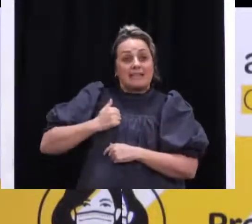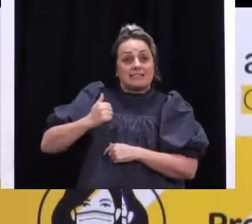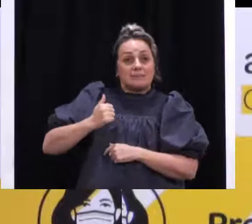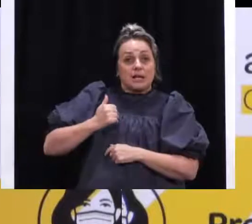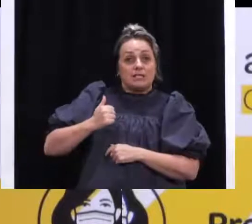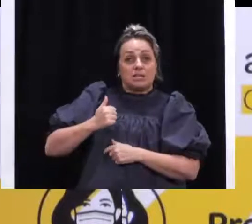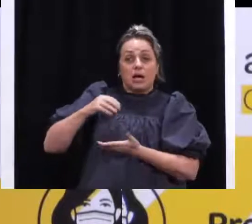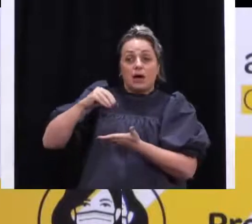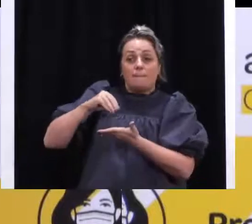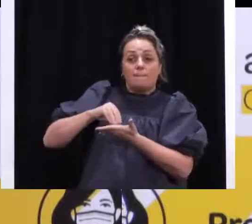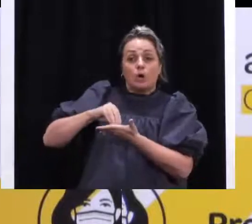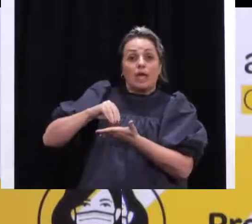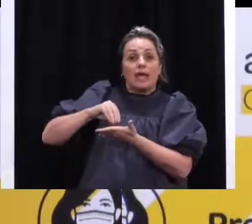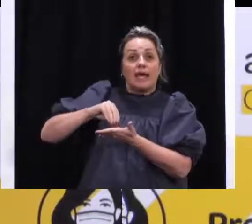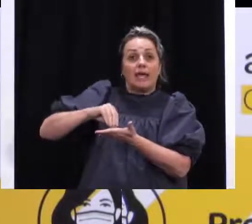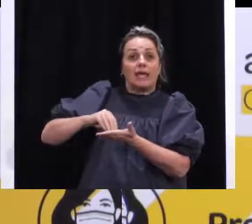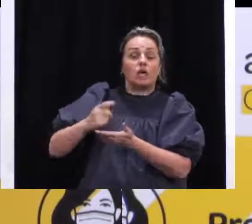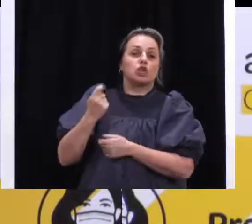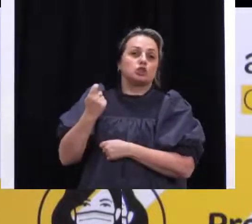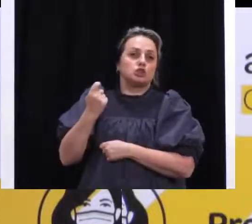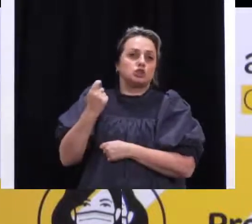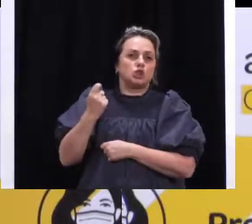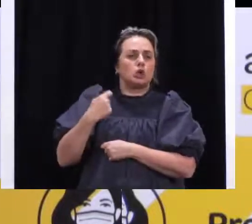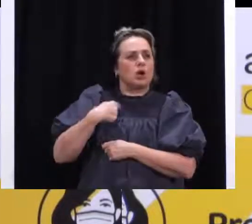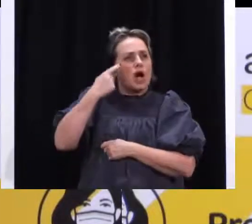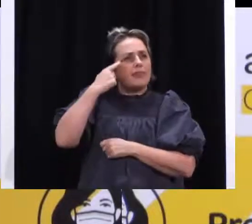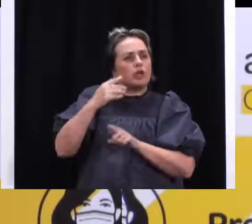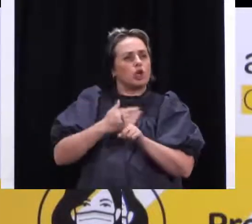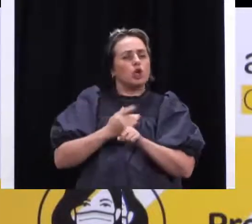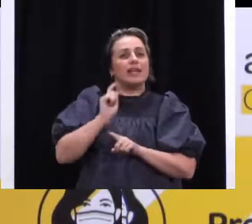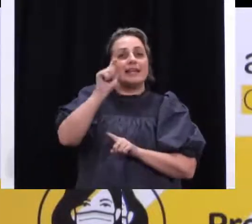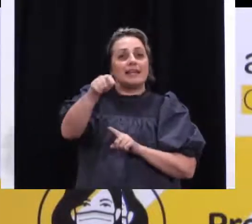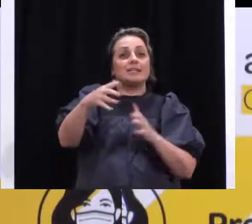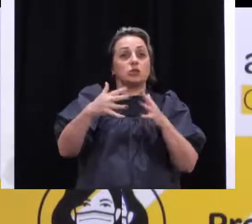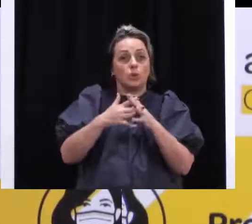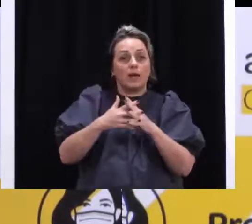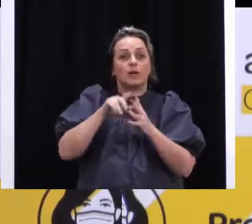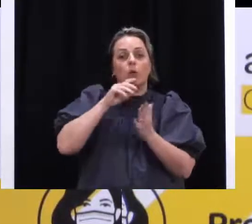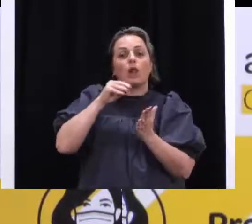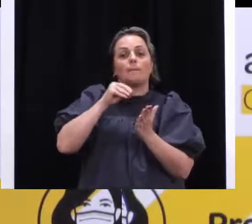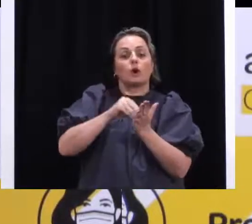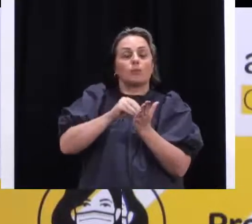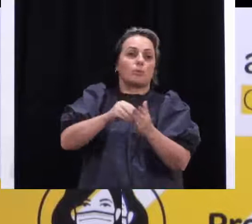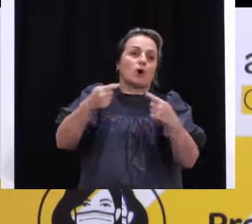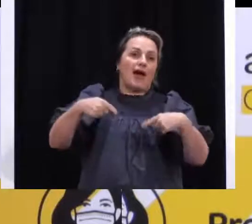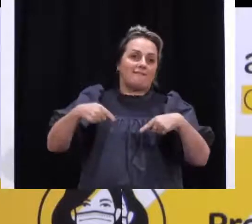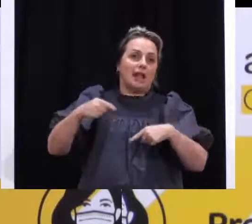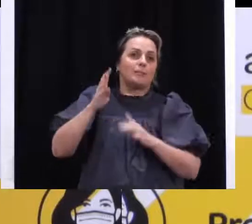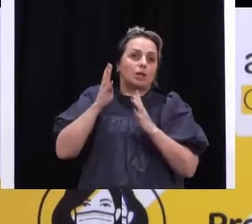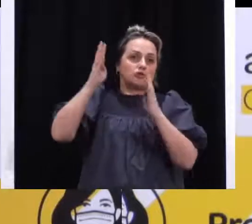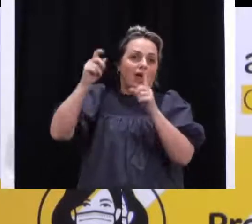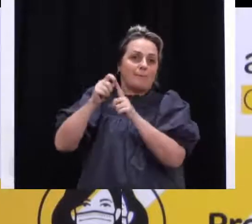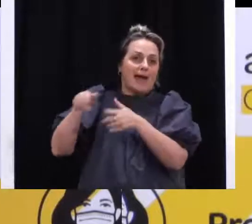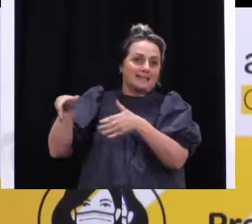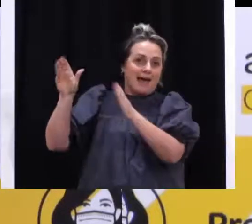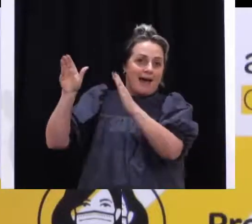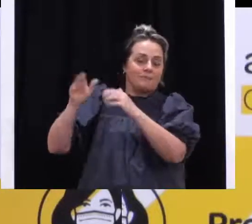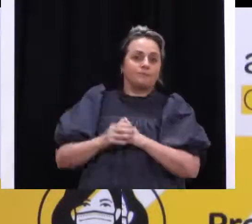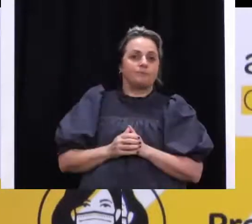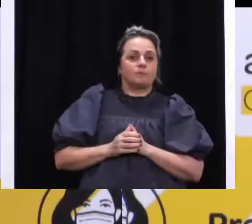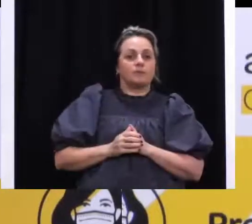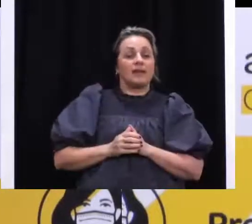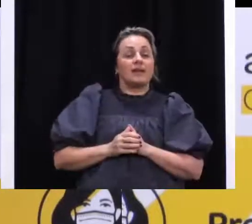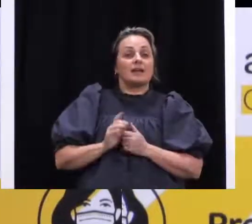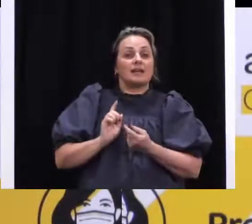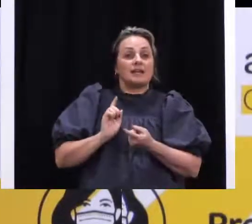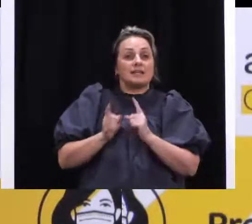have that starting to fill up again from, I think it's early next week. It was due to start filling up again through the cohorting system. There are sometimes